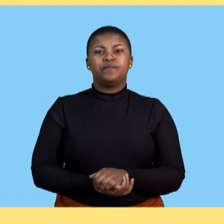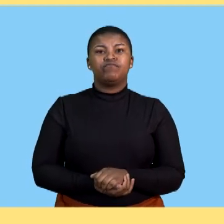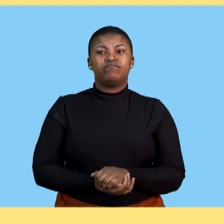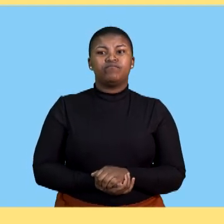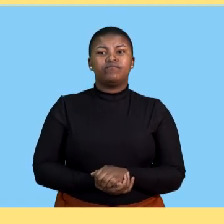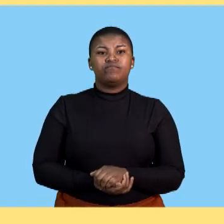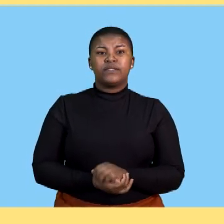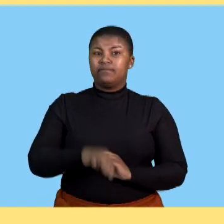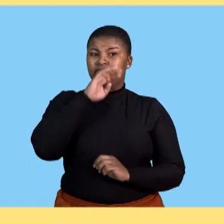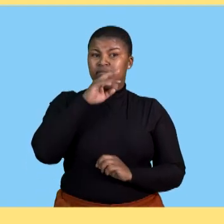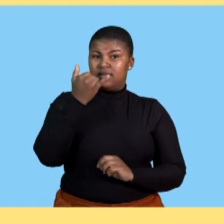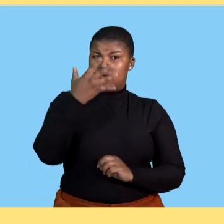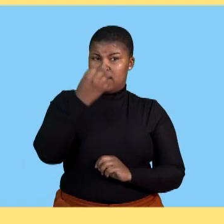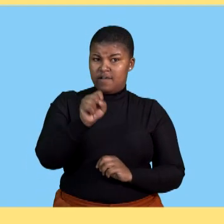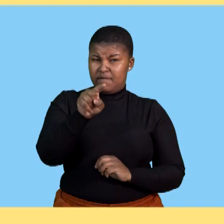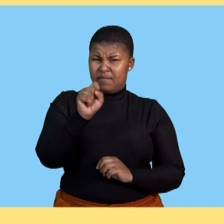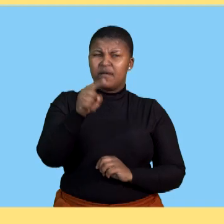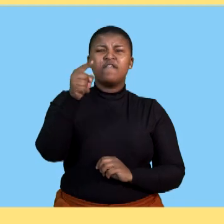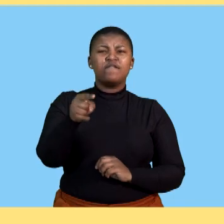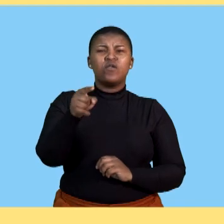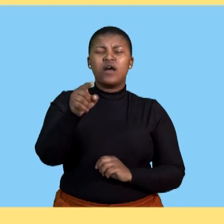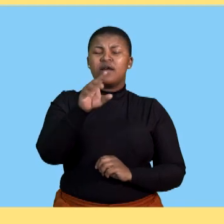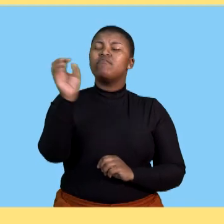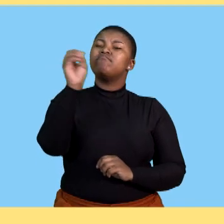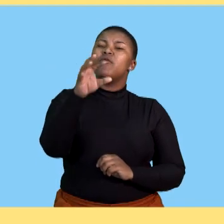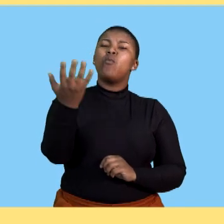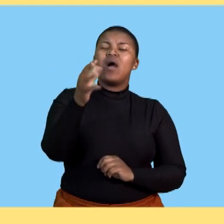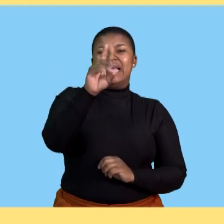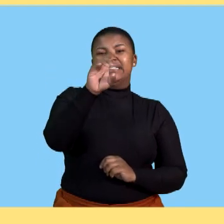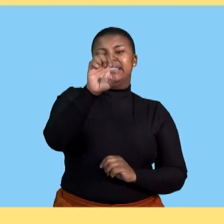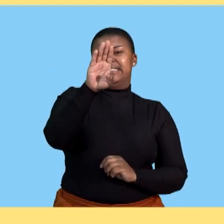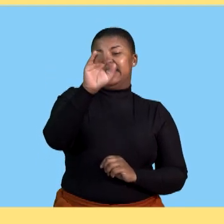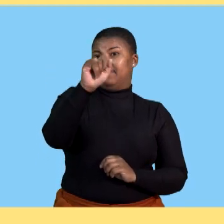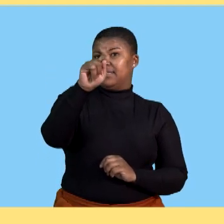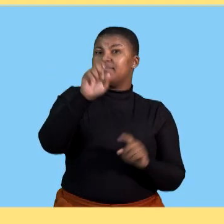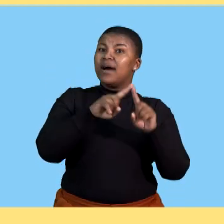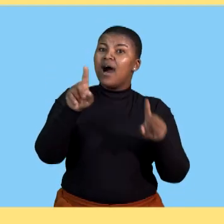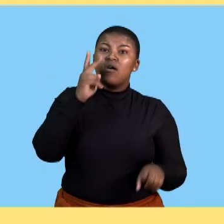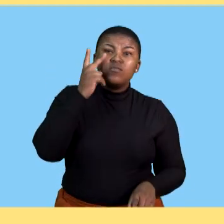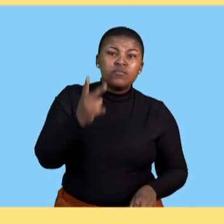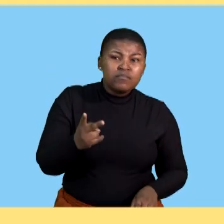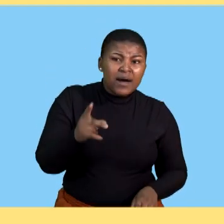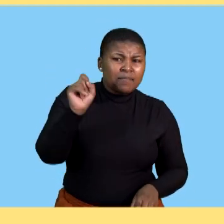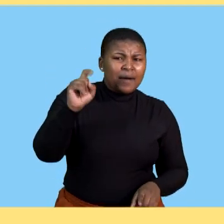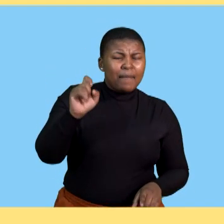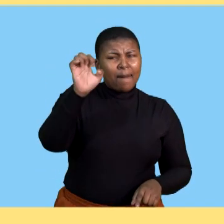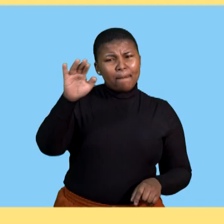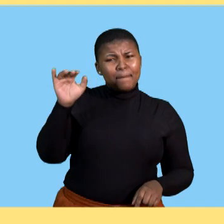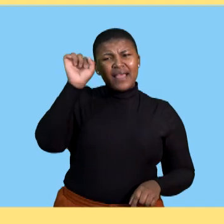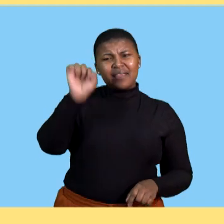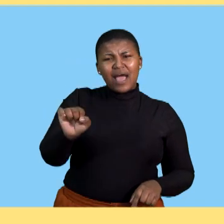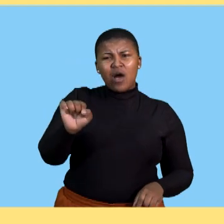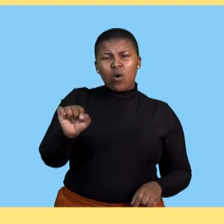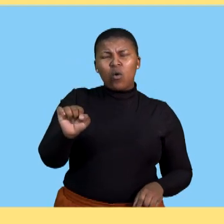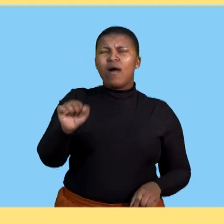come to the extract of the trial balance, it must be on the debit. But when you see that your bank is now